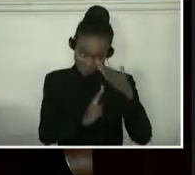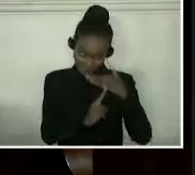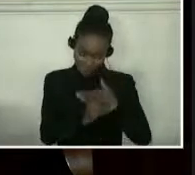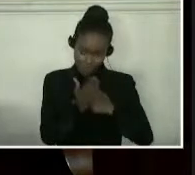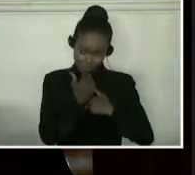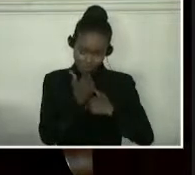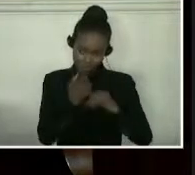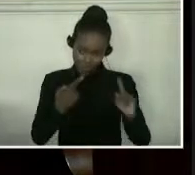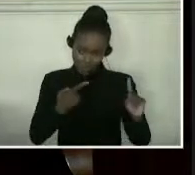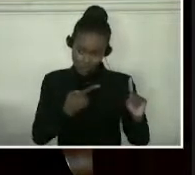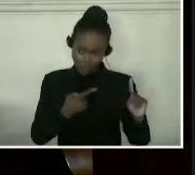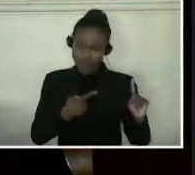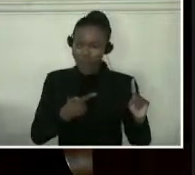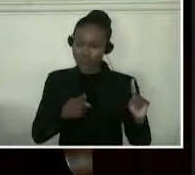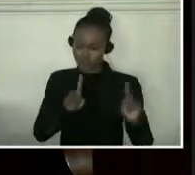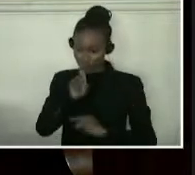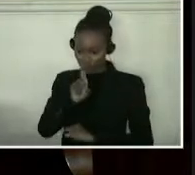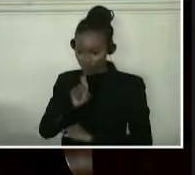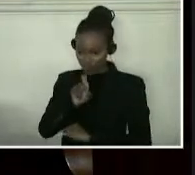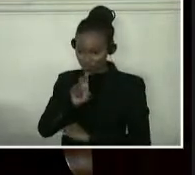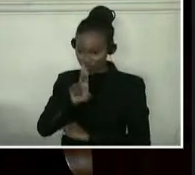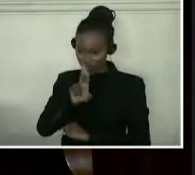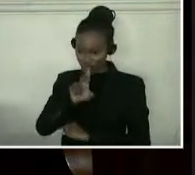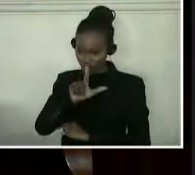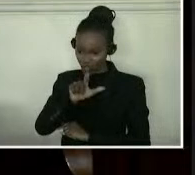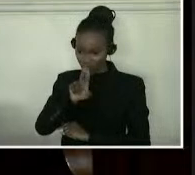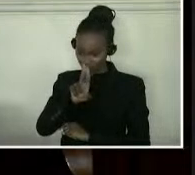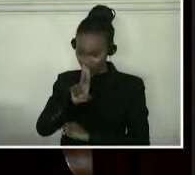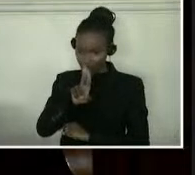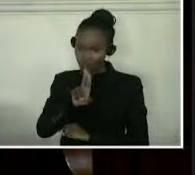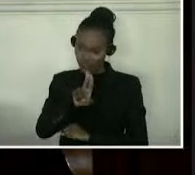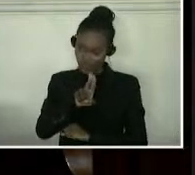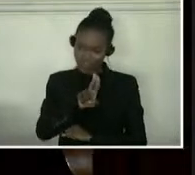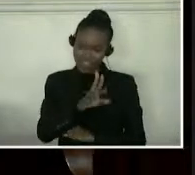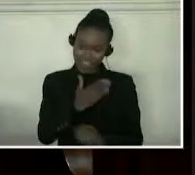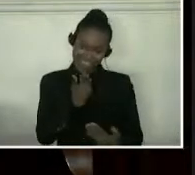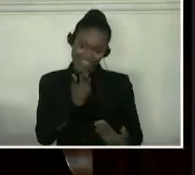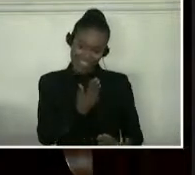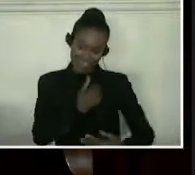capacity and thank my husband